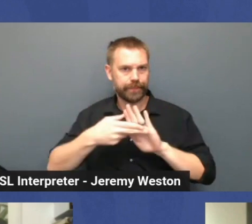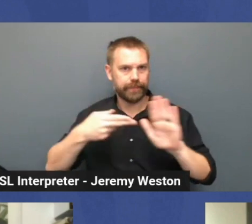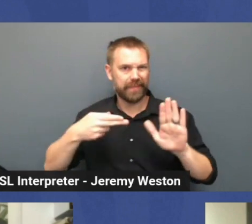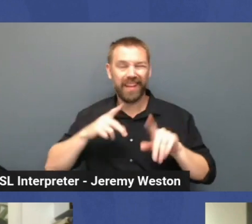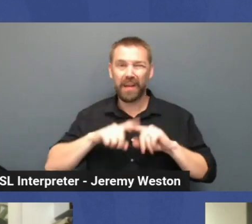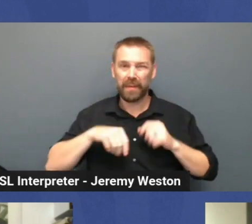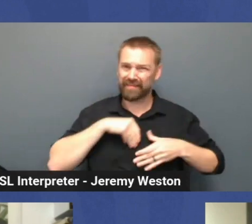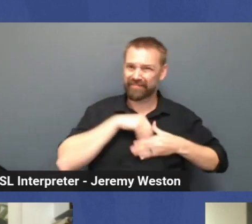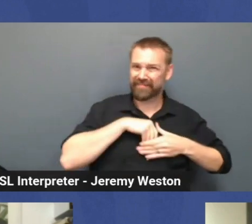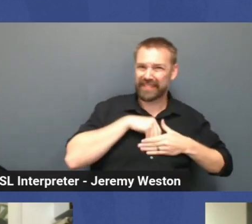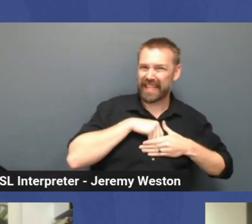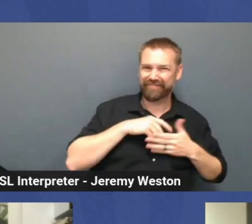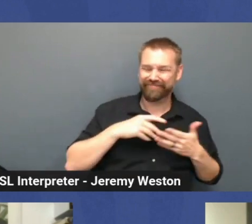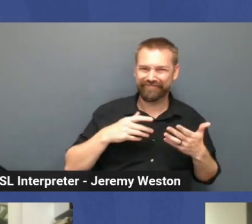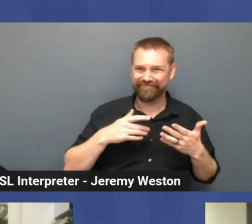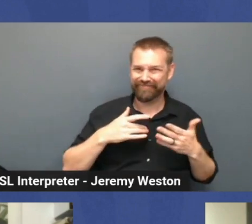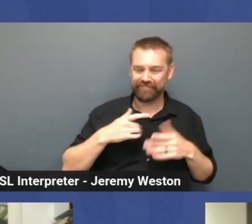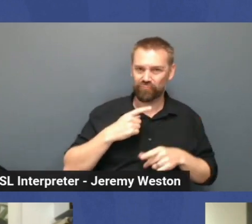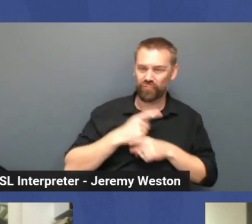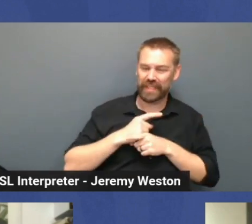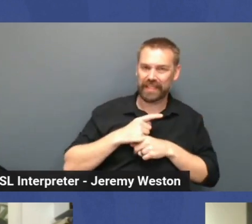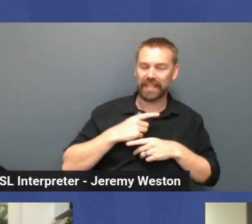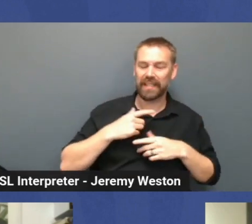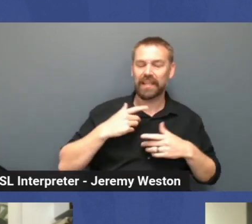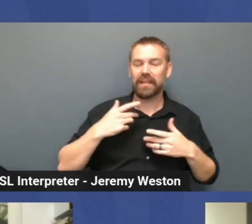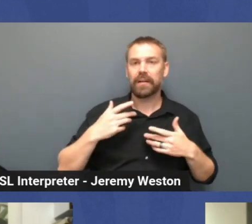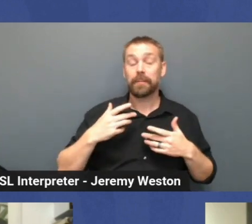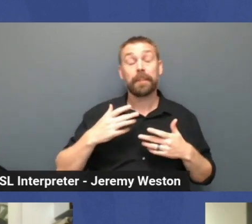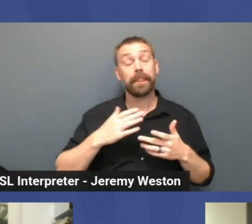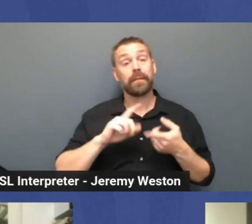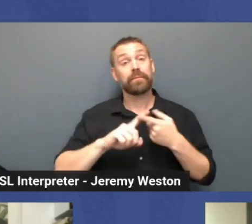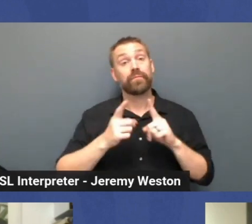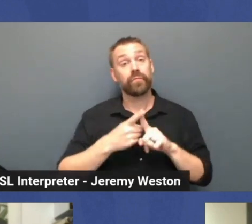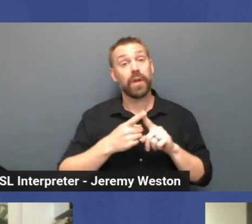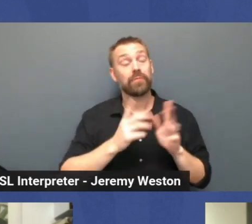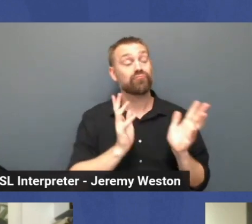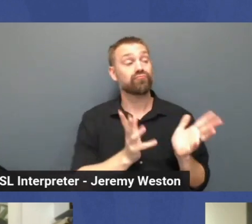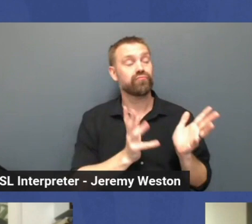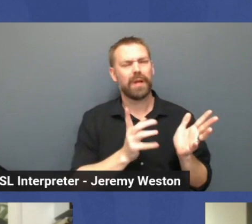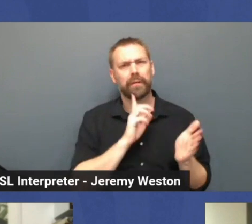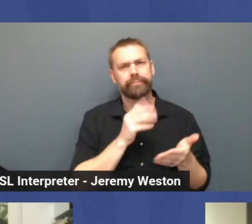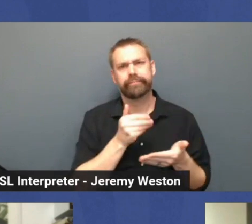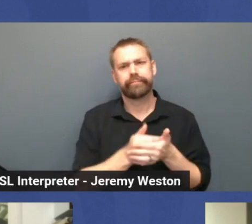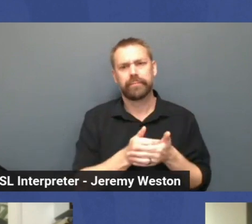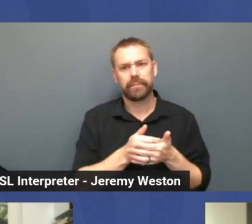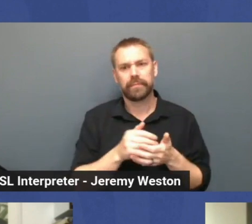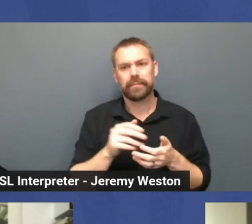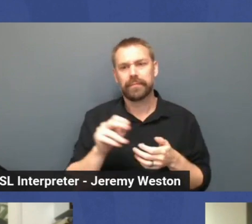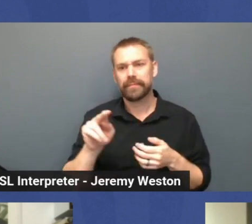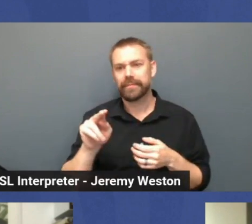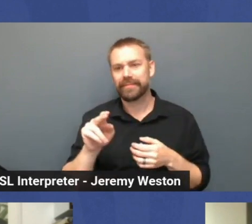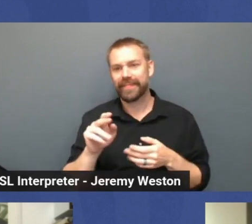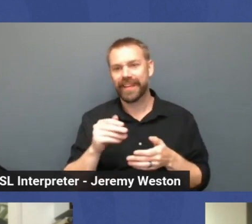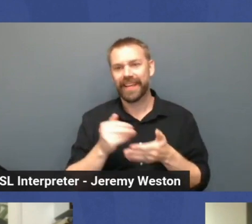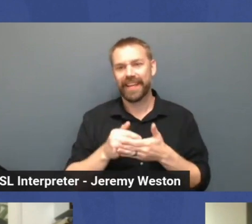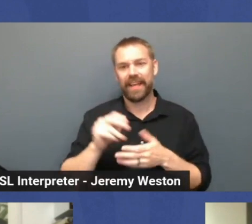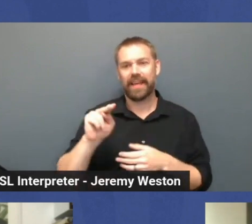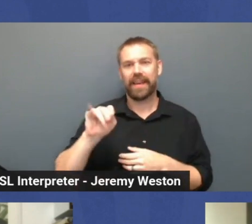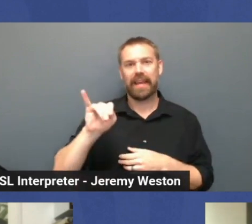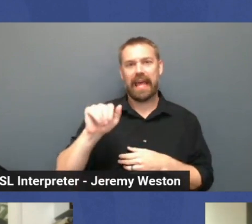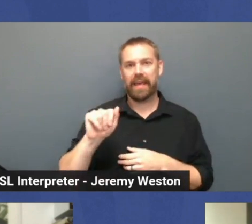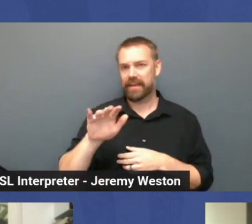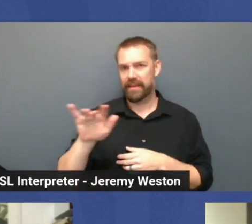me. So I was talking to my friends, and my beloved friend, Naya, if you watch this, I love you. But my beloved friend, Naya, she was